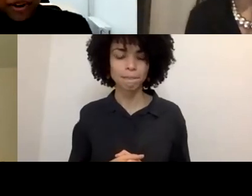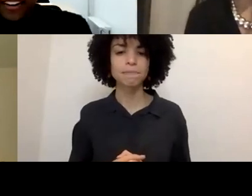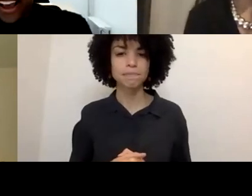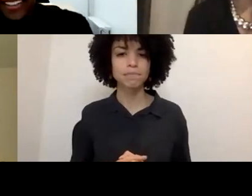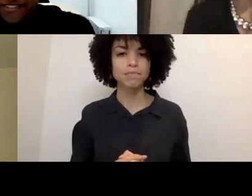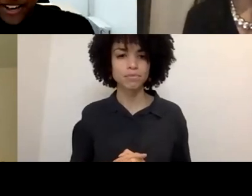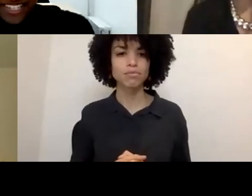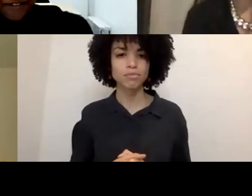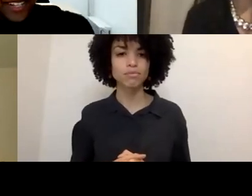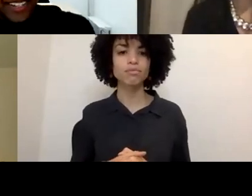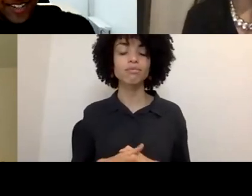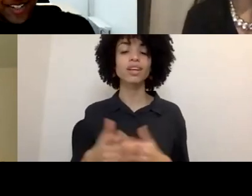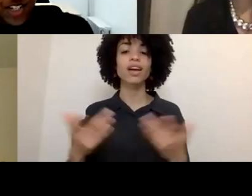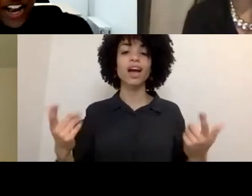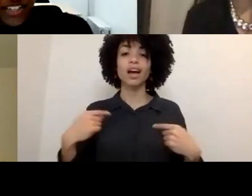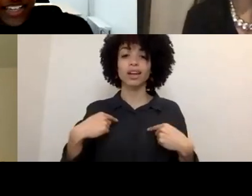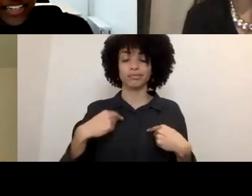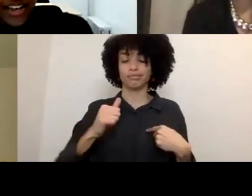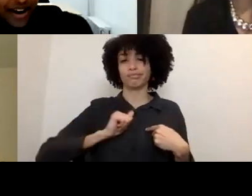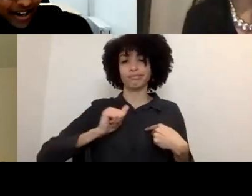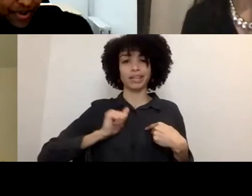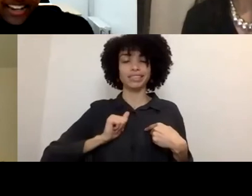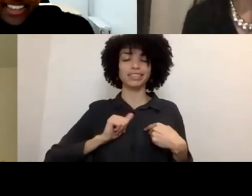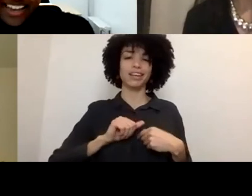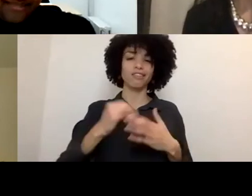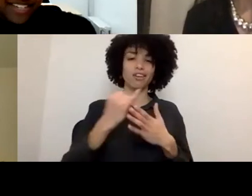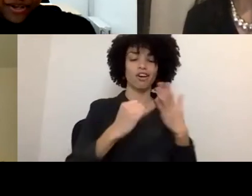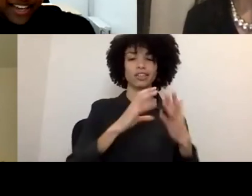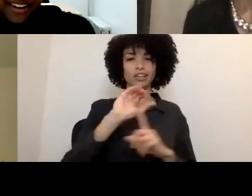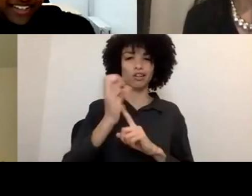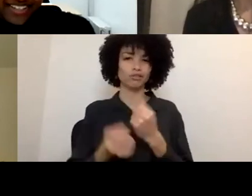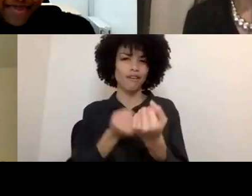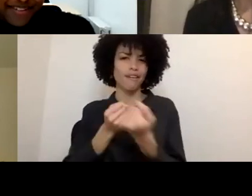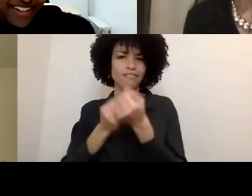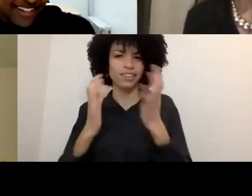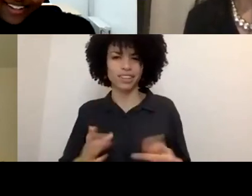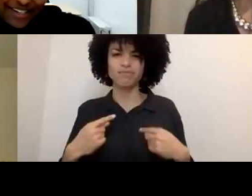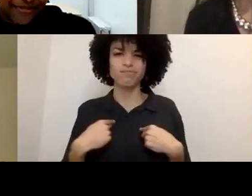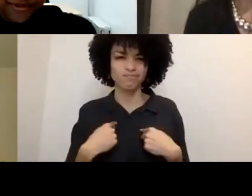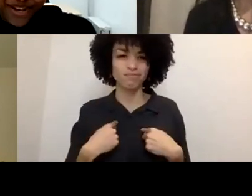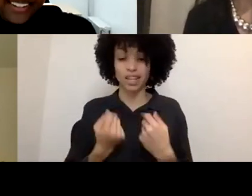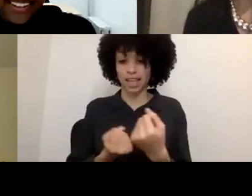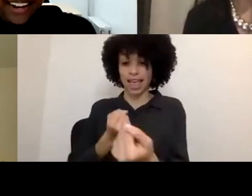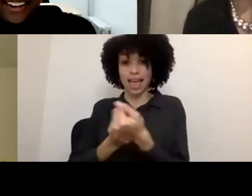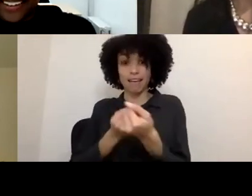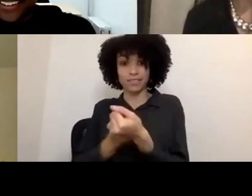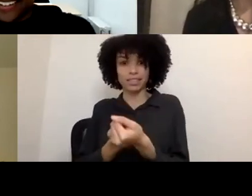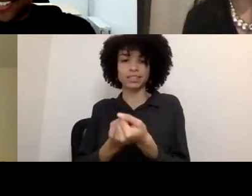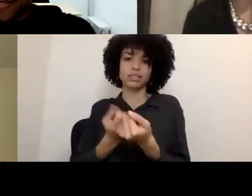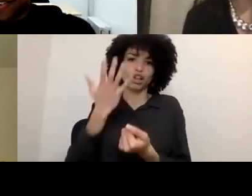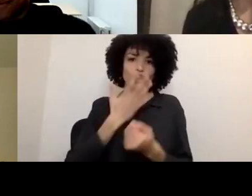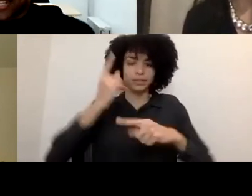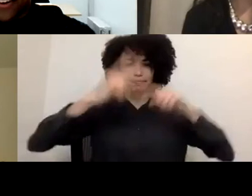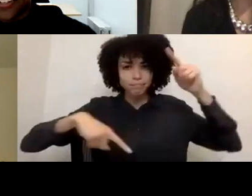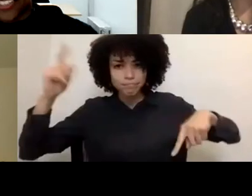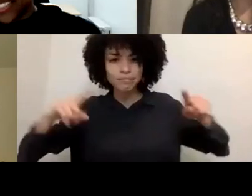of my work, I think of myself as an arts and culture advocate. And I think that, that advocacy manifests in a lot of different ways in the